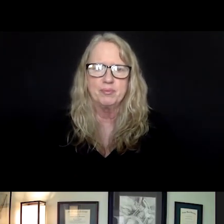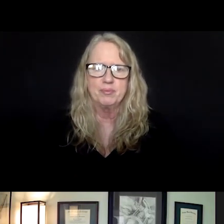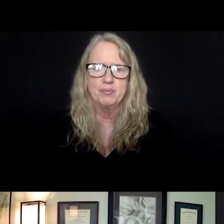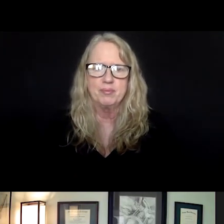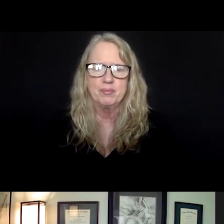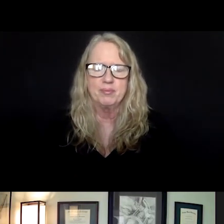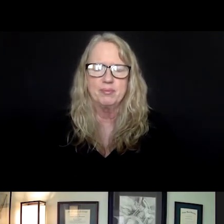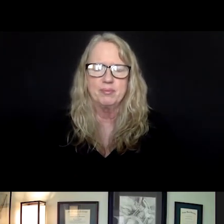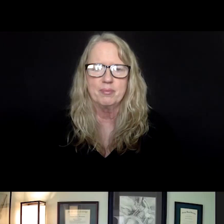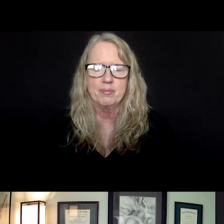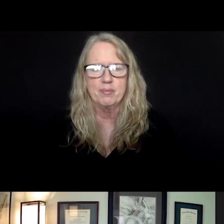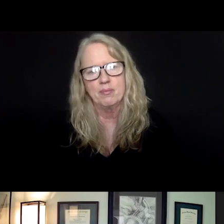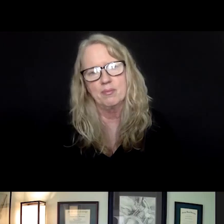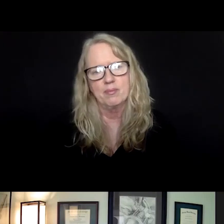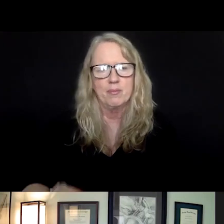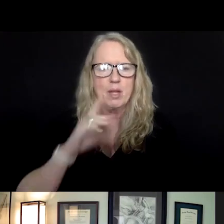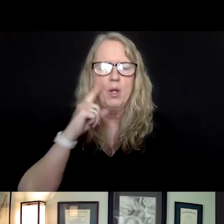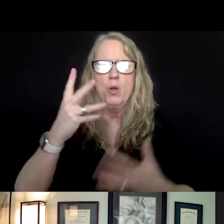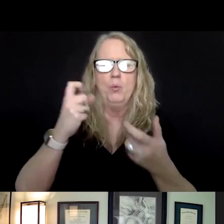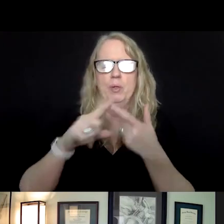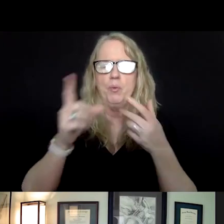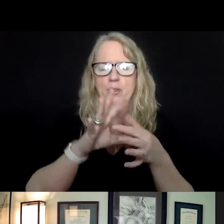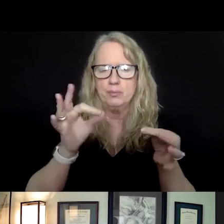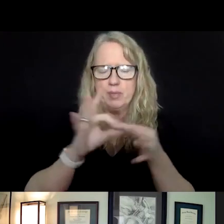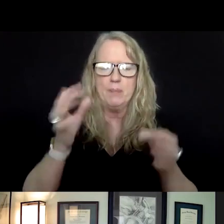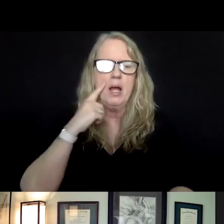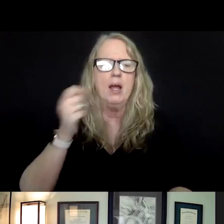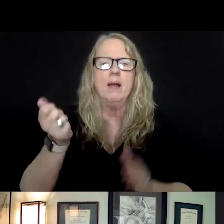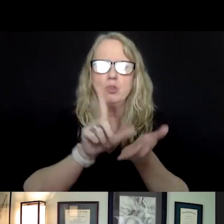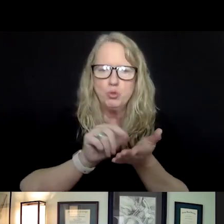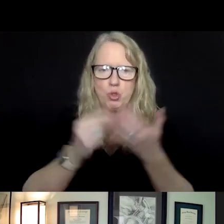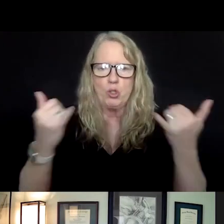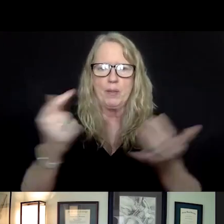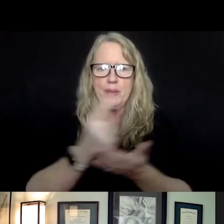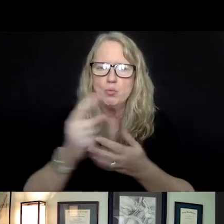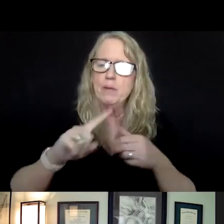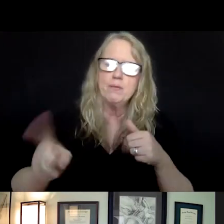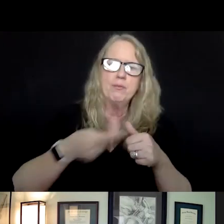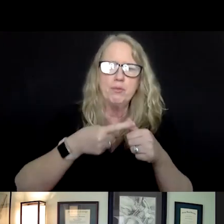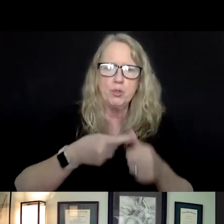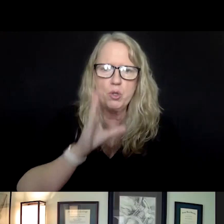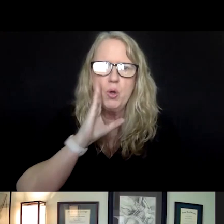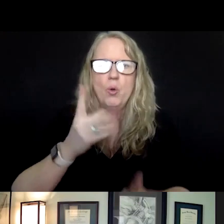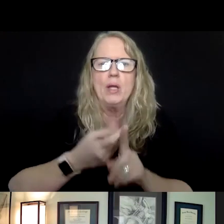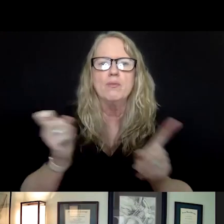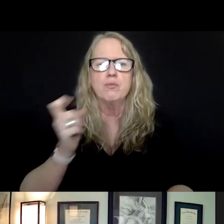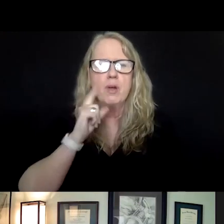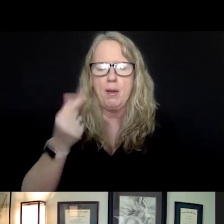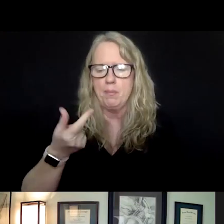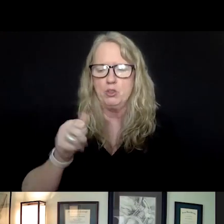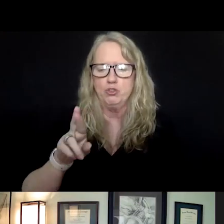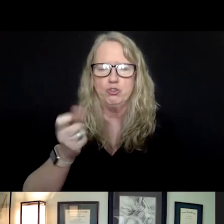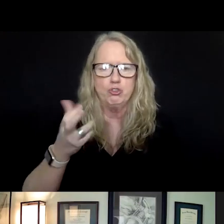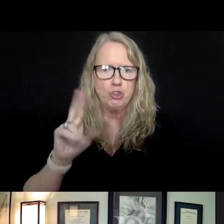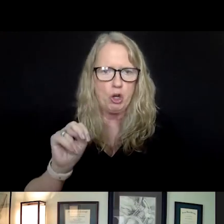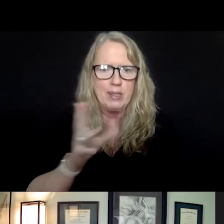All right, we want to highlight a couple of news articles this week. The first one is coming out of The Guardian,